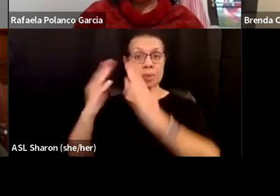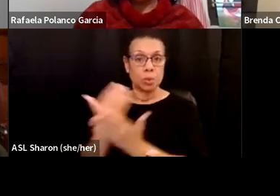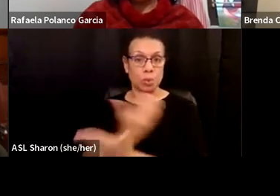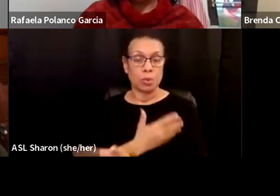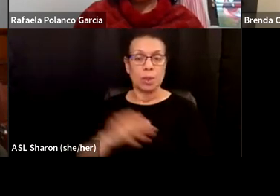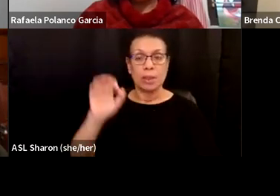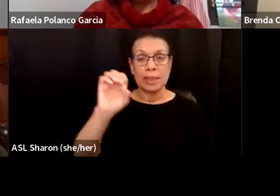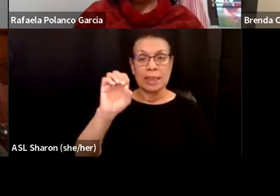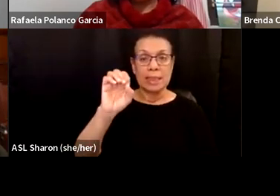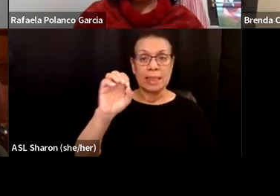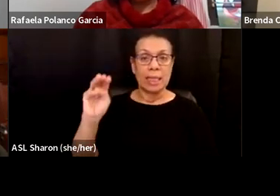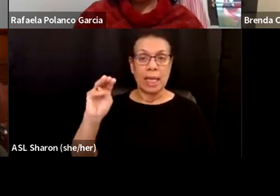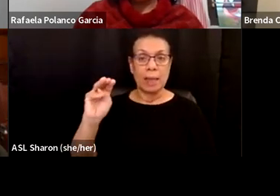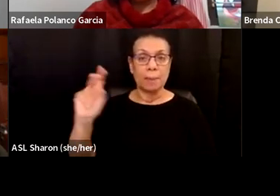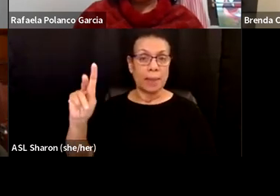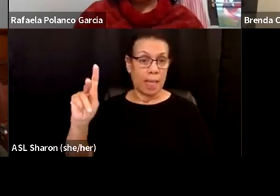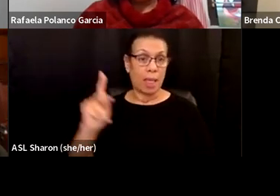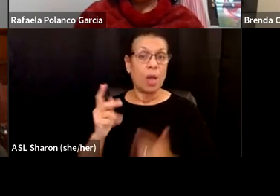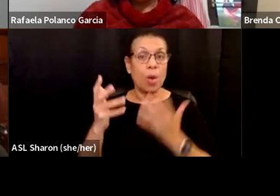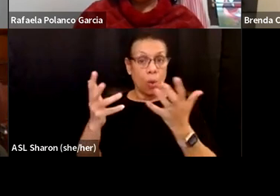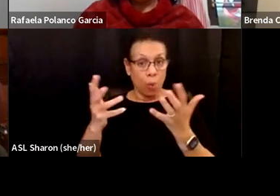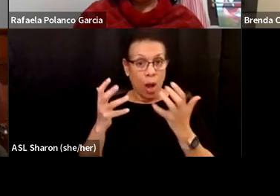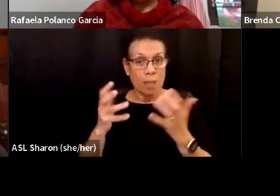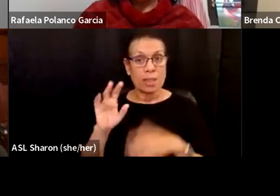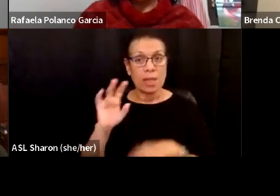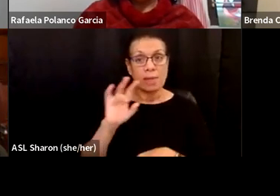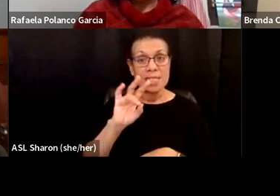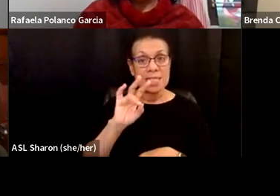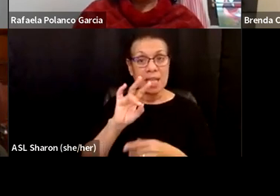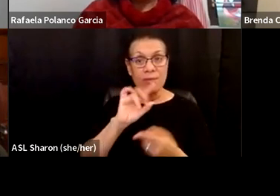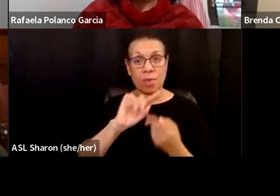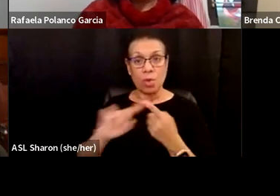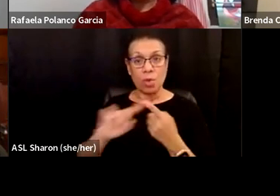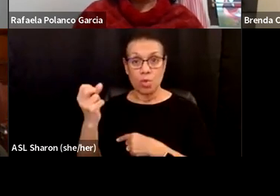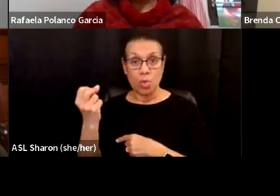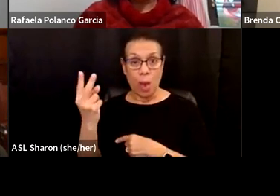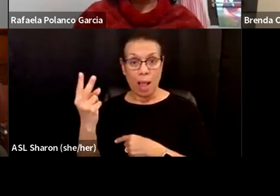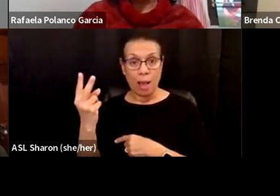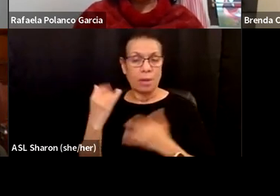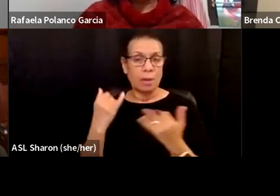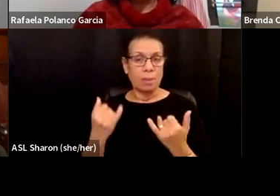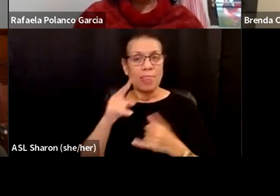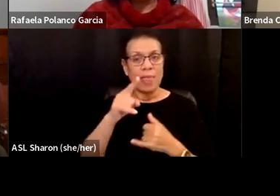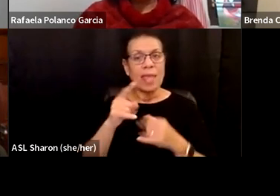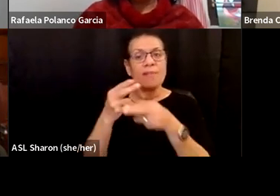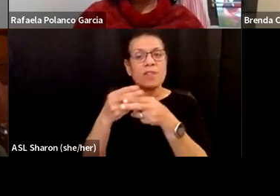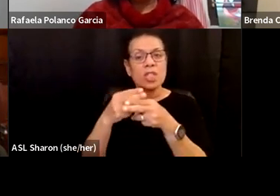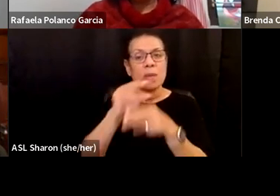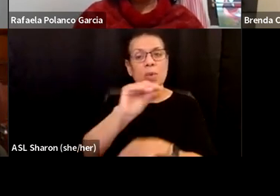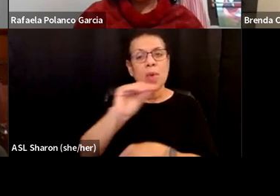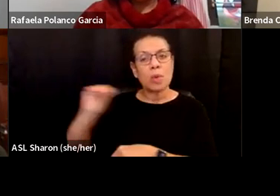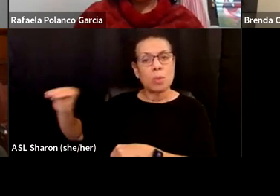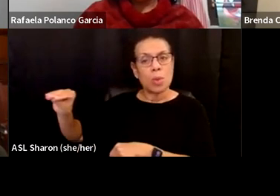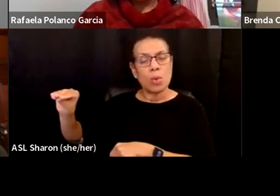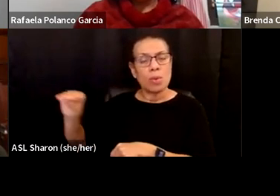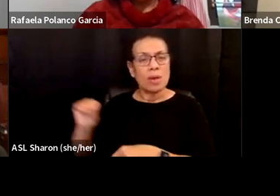emk is a school that also would like to have 7 12. we need to temporarily move them to a facility but we're looking for a